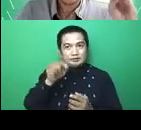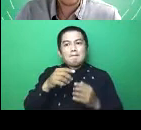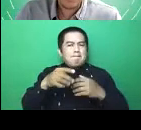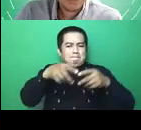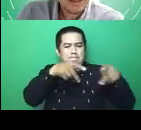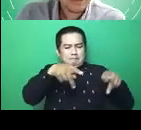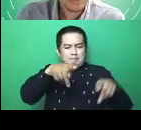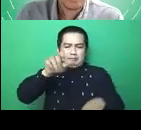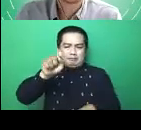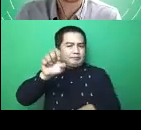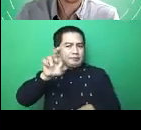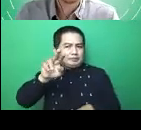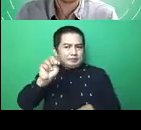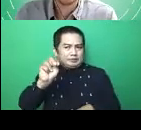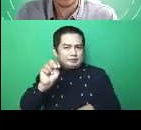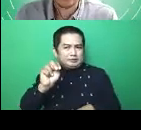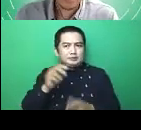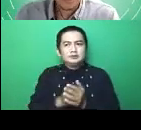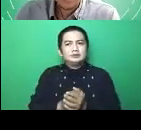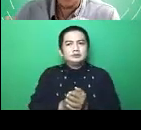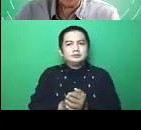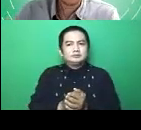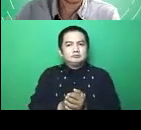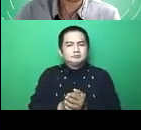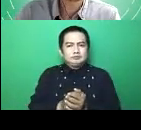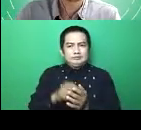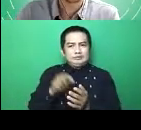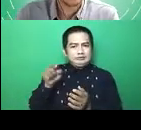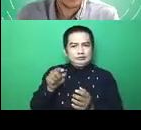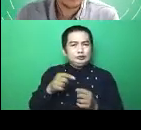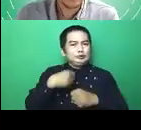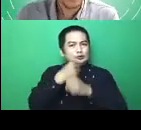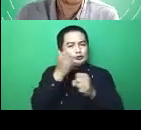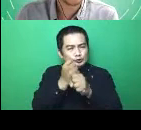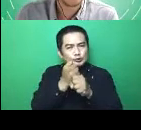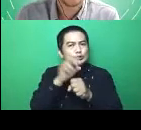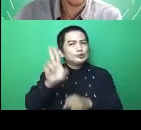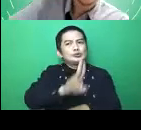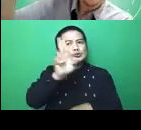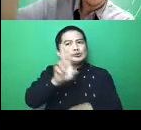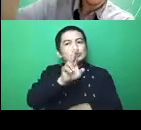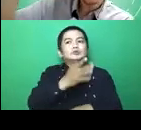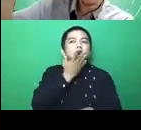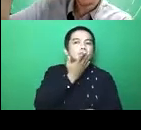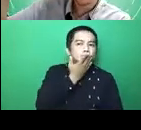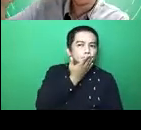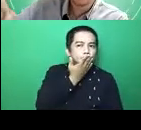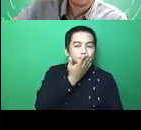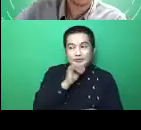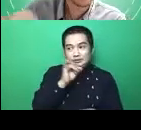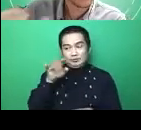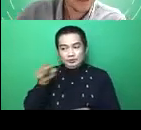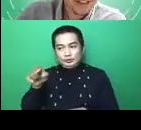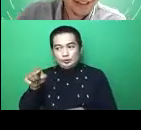the similarity between DeskJet printing is that you even can use colors. You can even use colors. If you wanted to use,